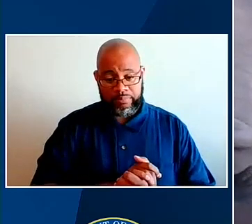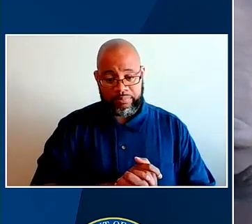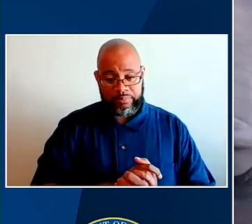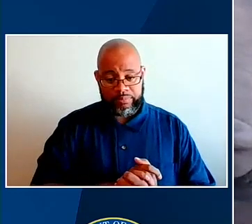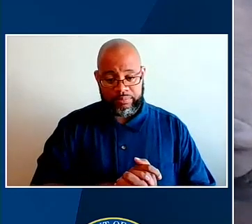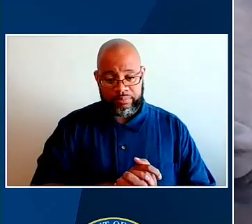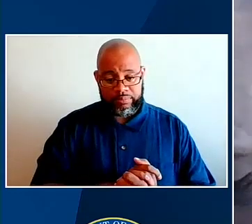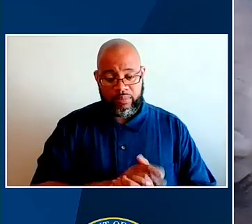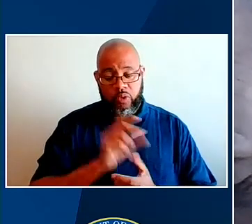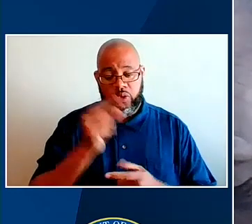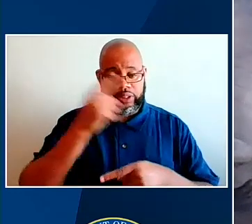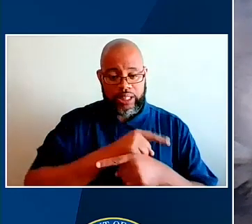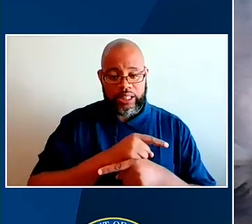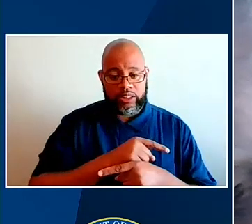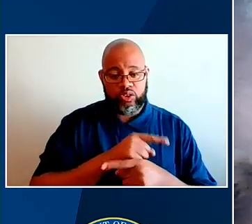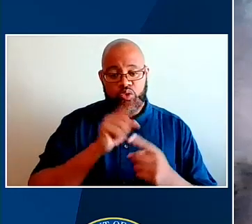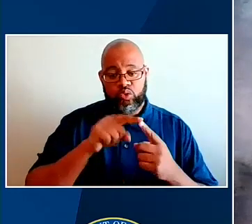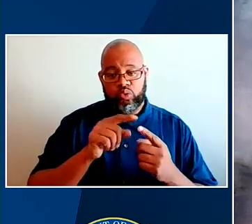they have 30 days